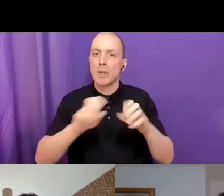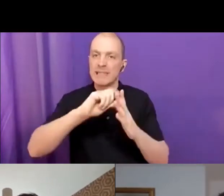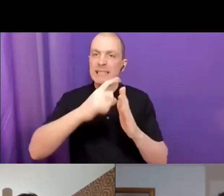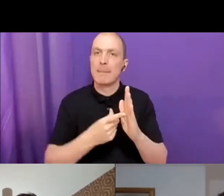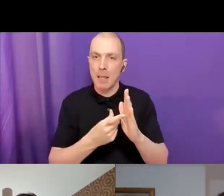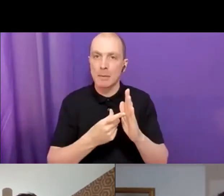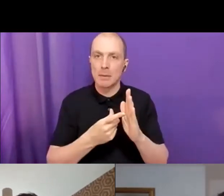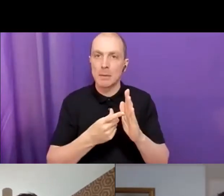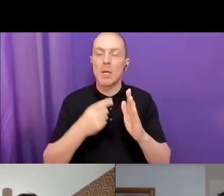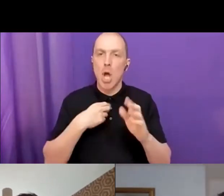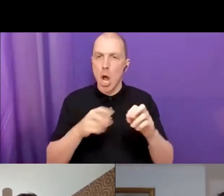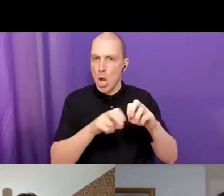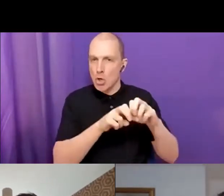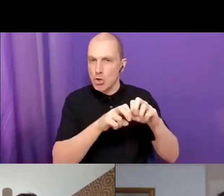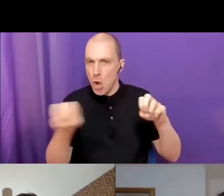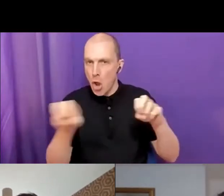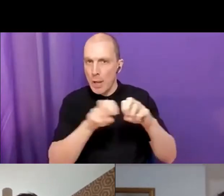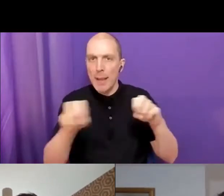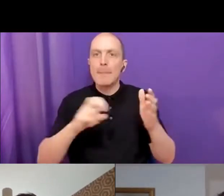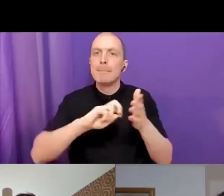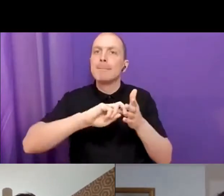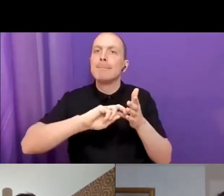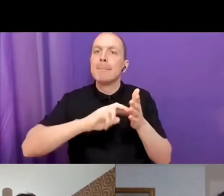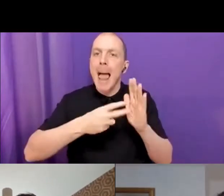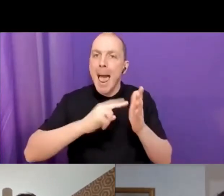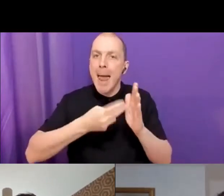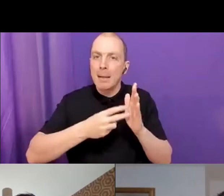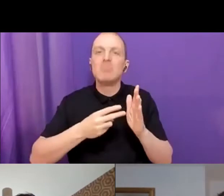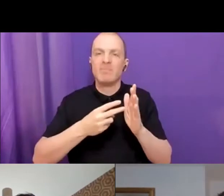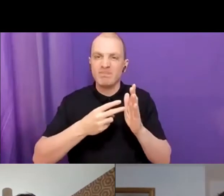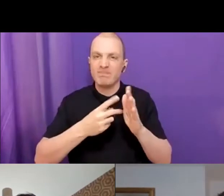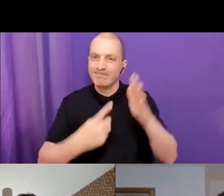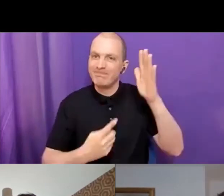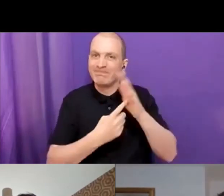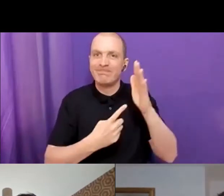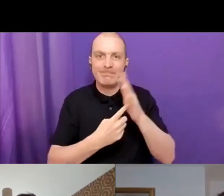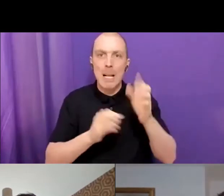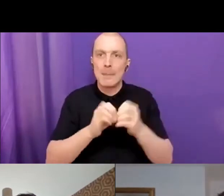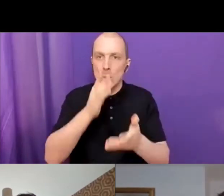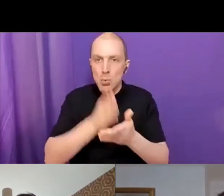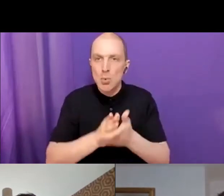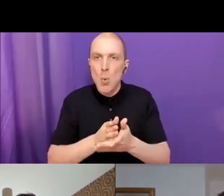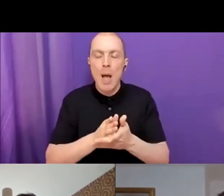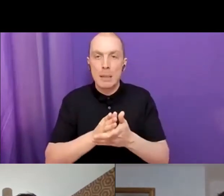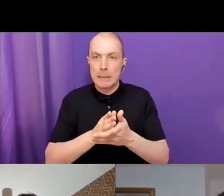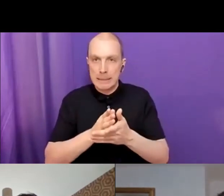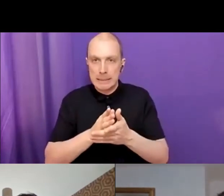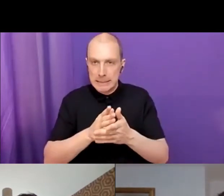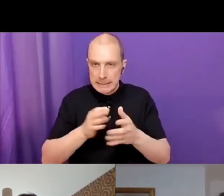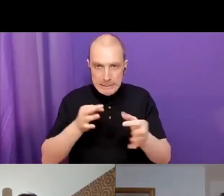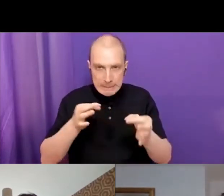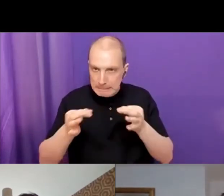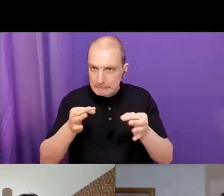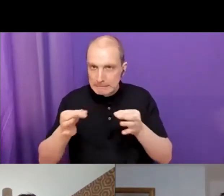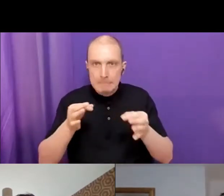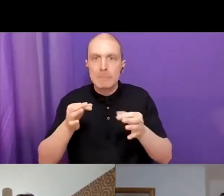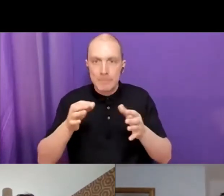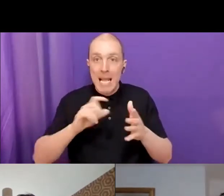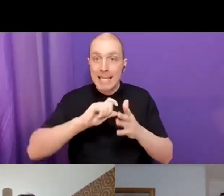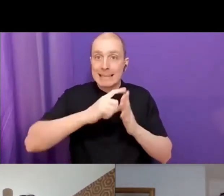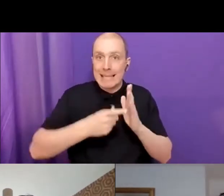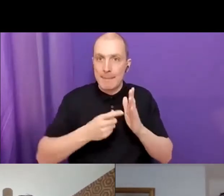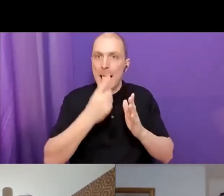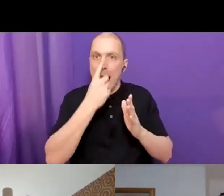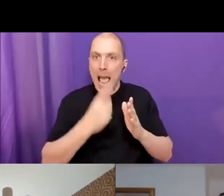has always been a key consideration as we try to ensure that disabled people can make successful door-to-door